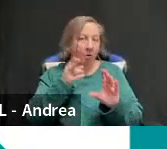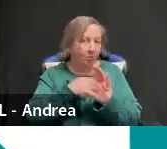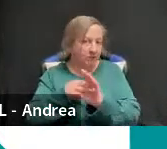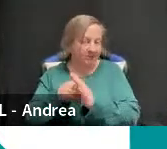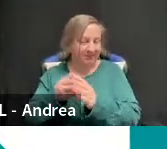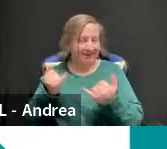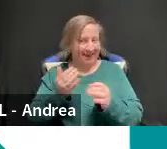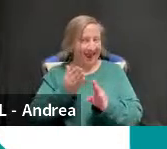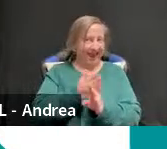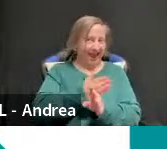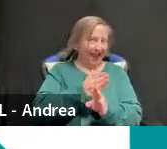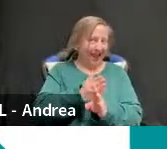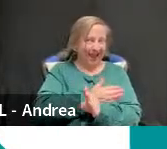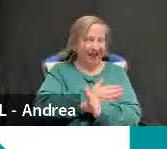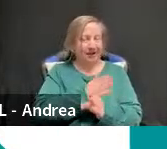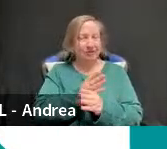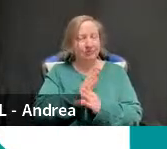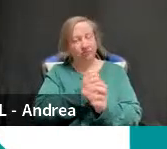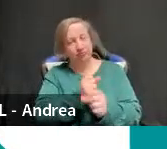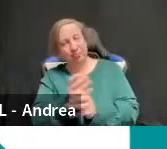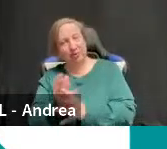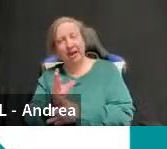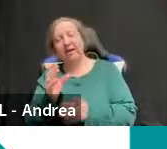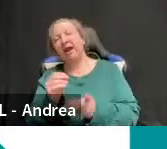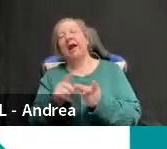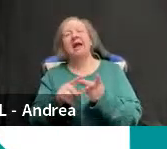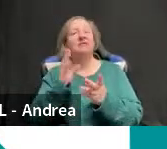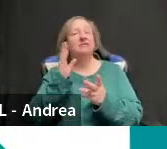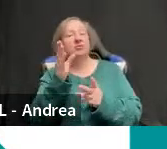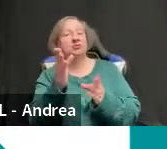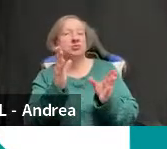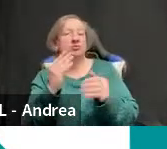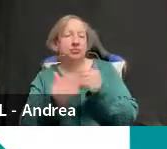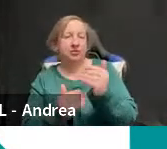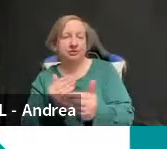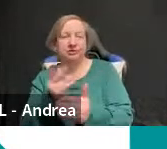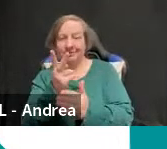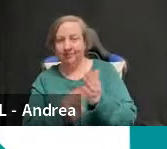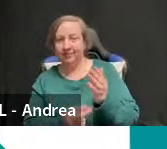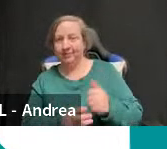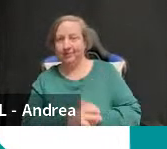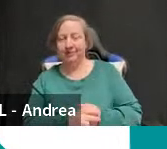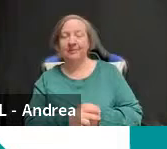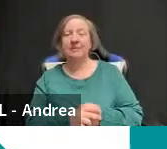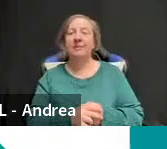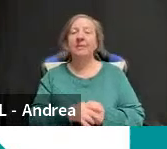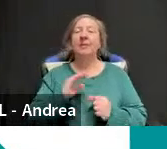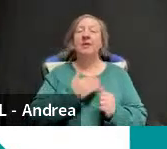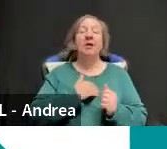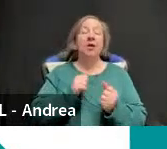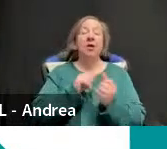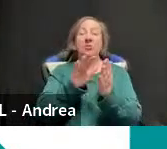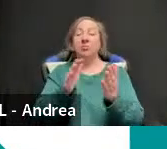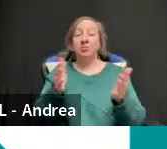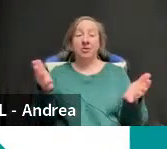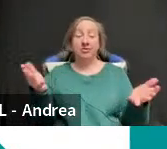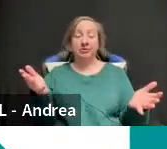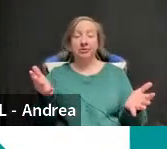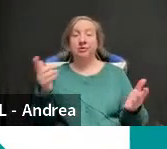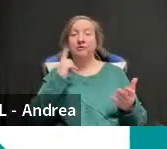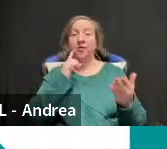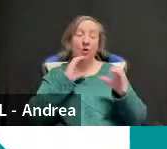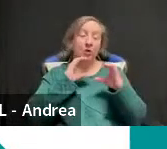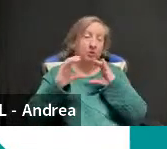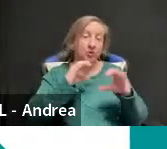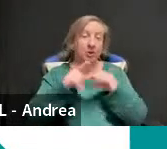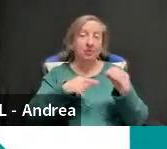but also in future processes. And so our approach to the communicating